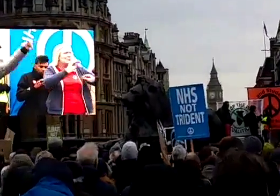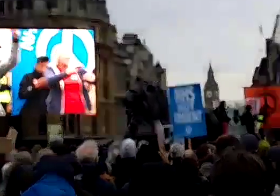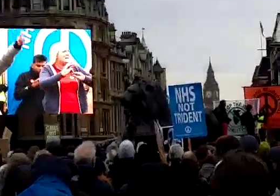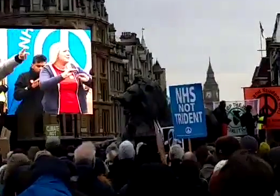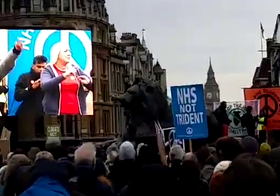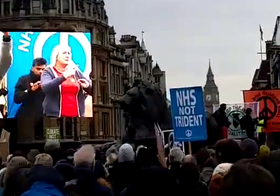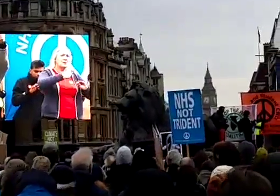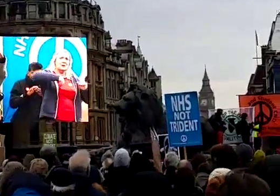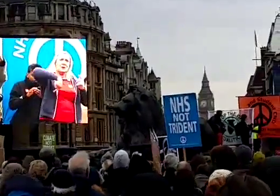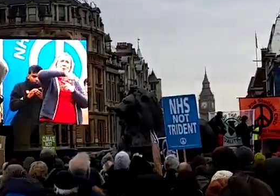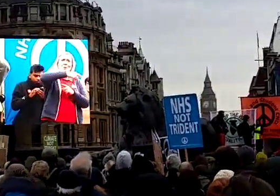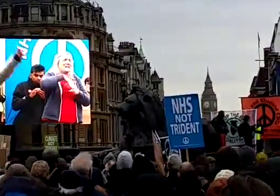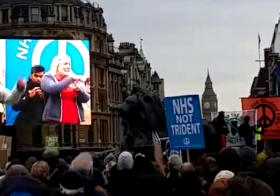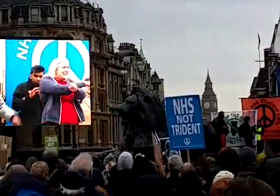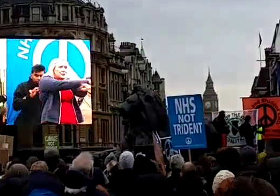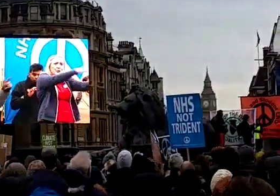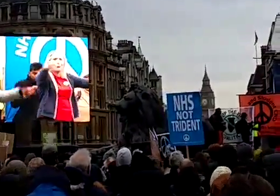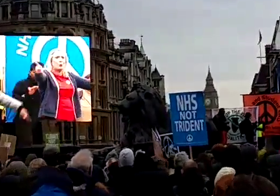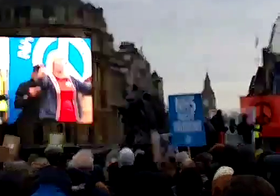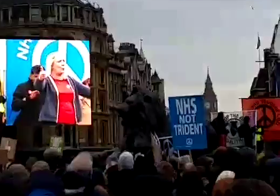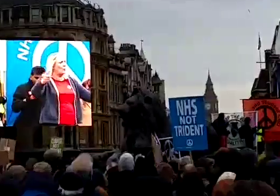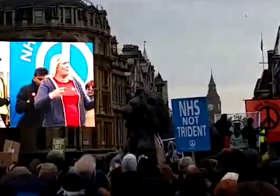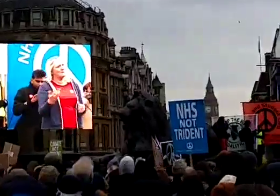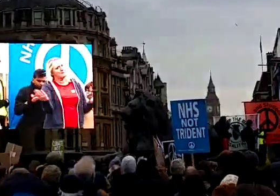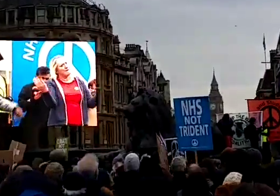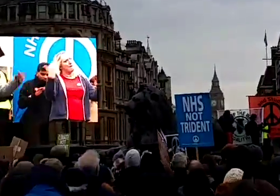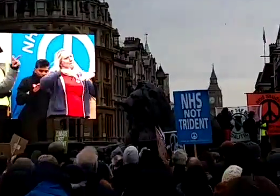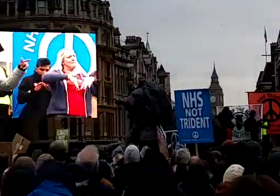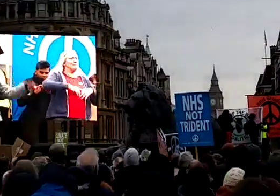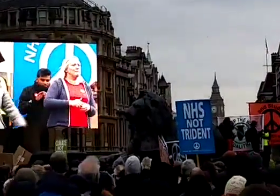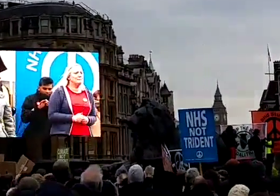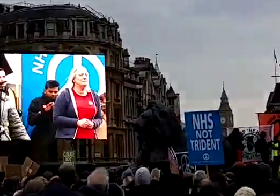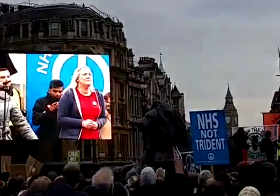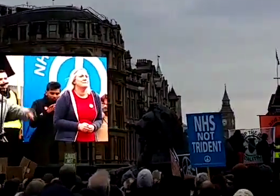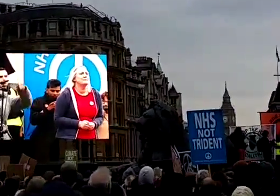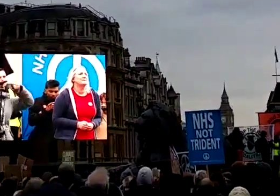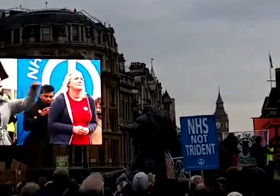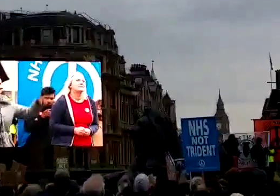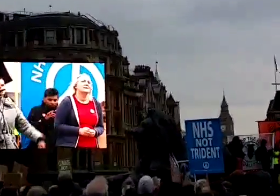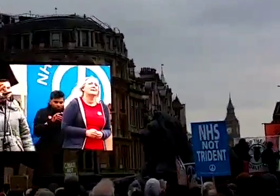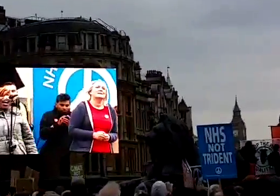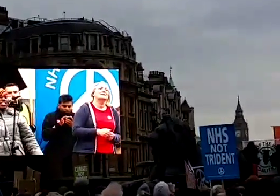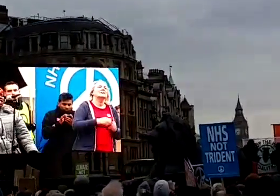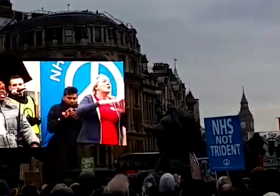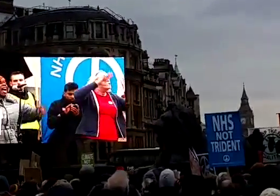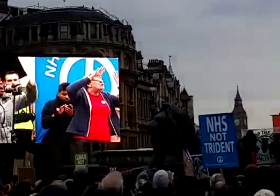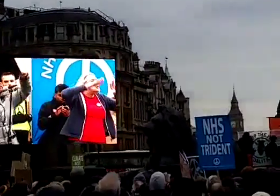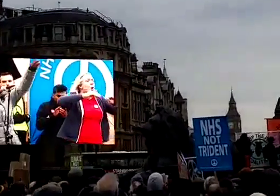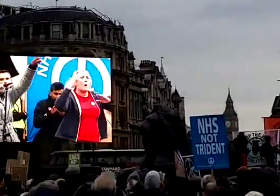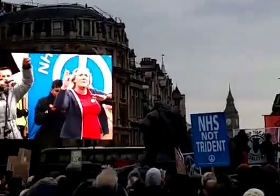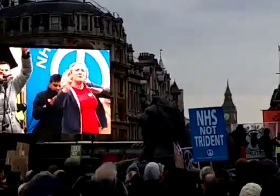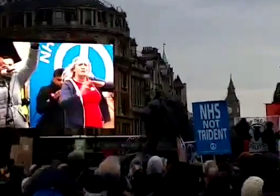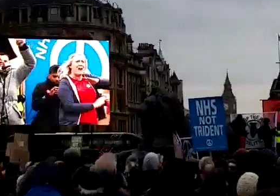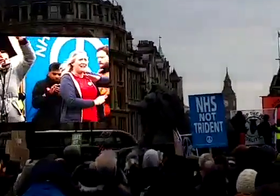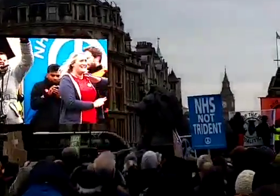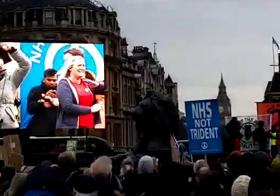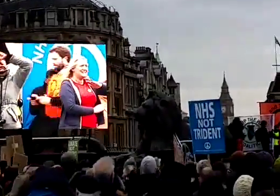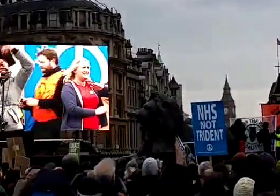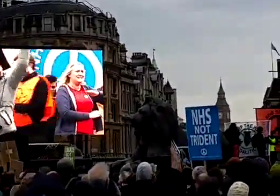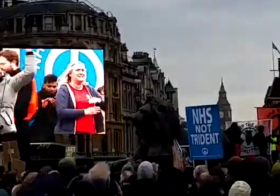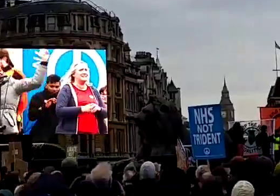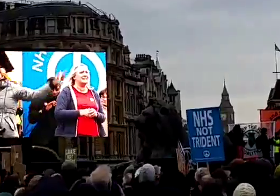need you, and you to be on the streets. So let's say, stop Trident and fund